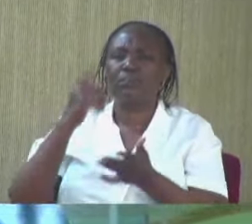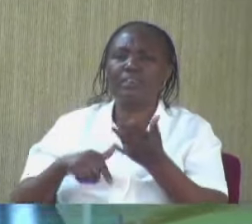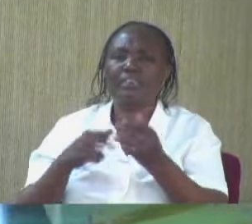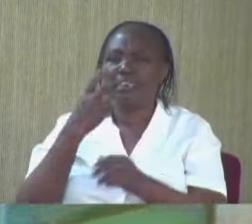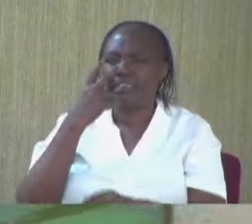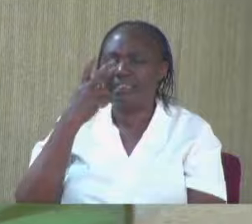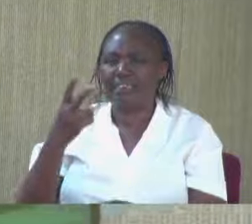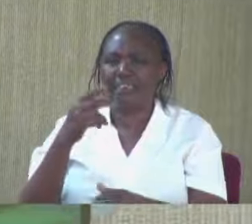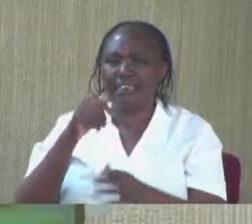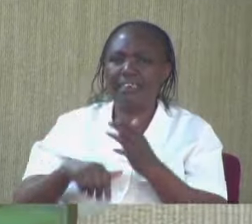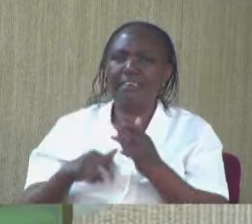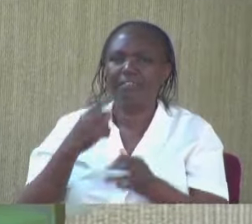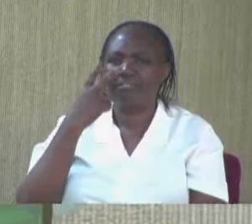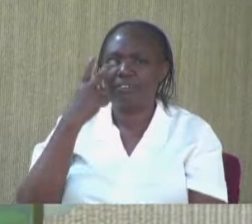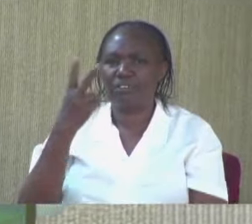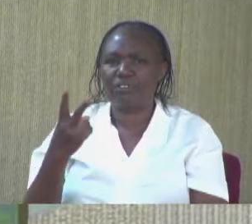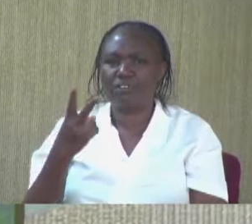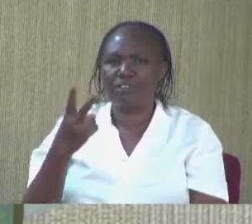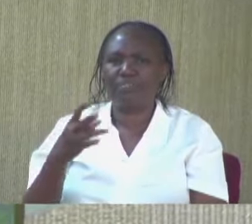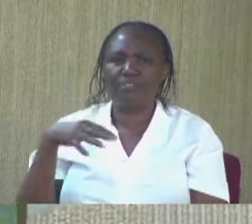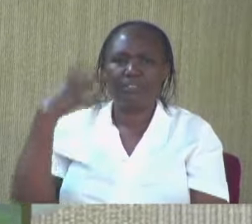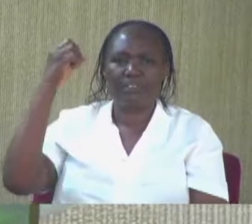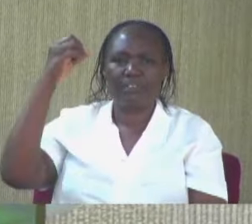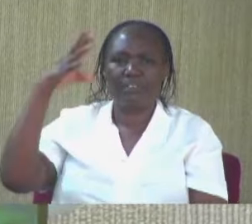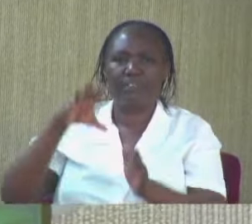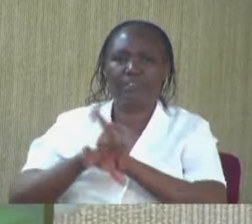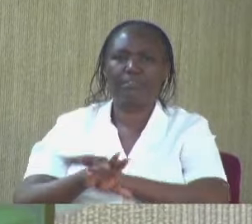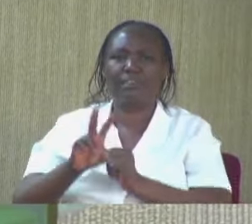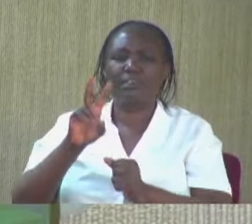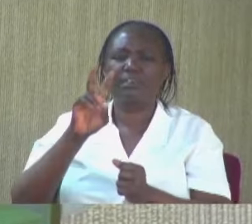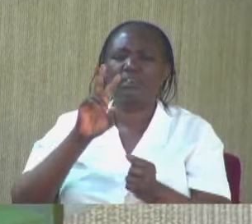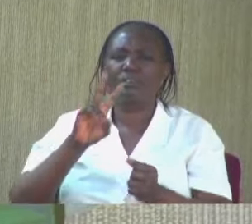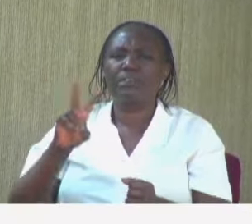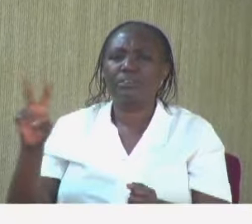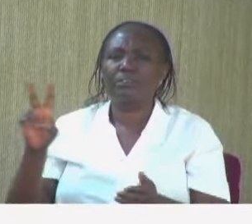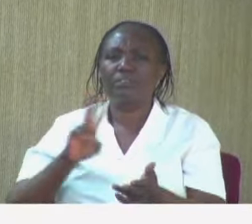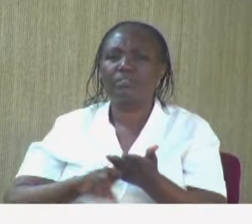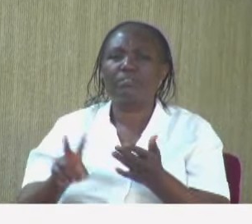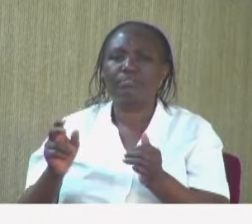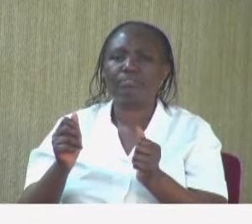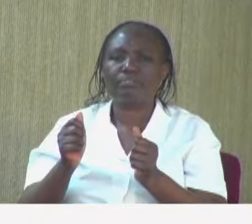For example, notice Revelation chapter 2, verse 11, it says,